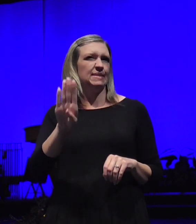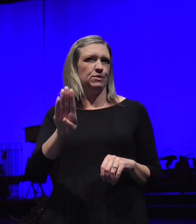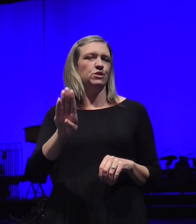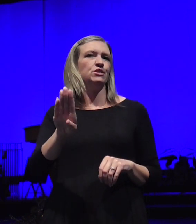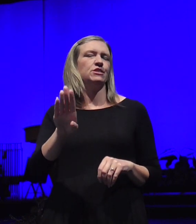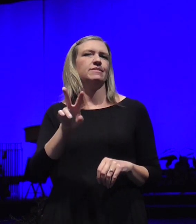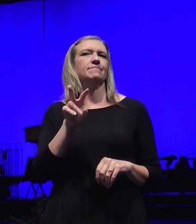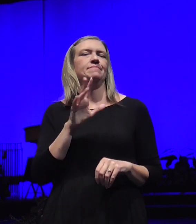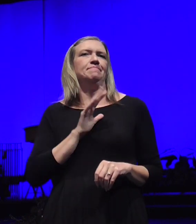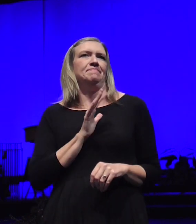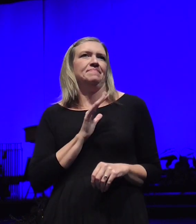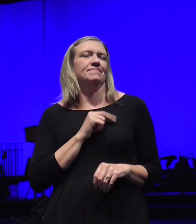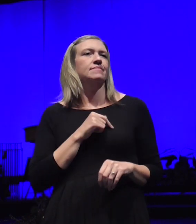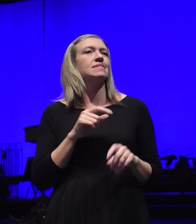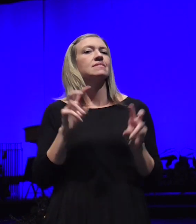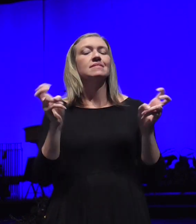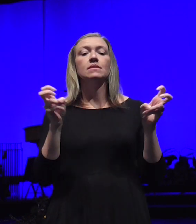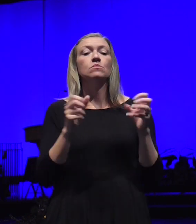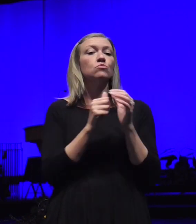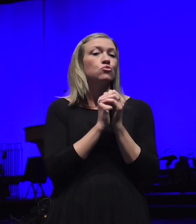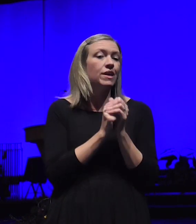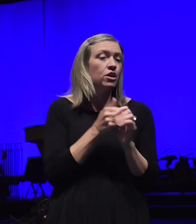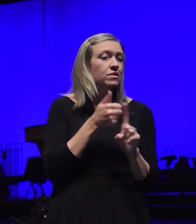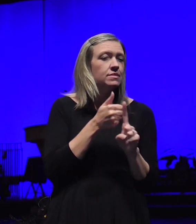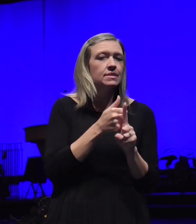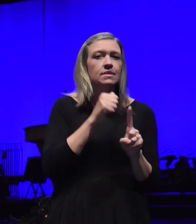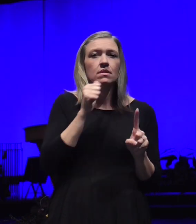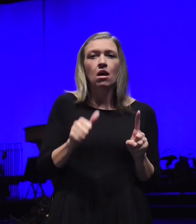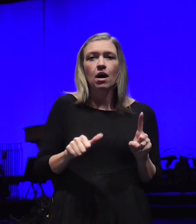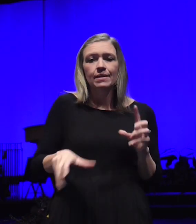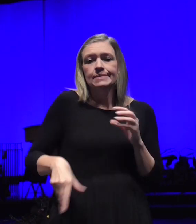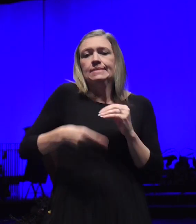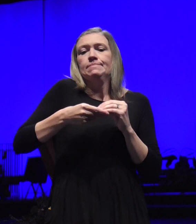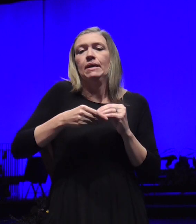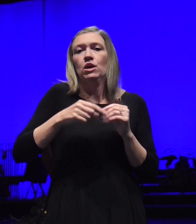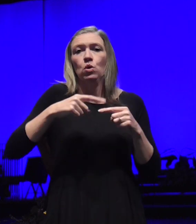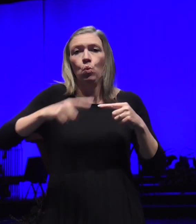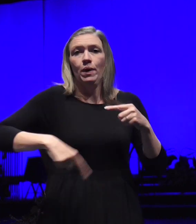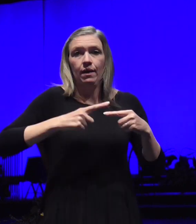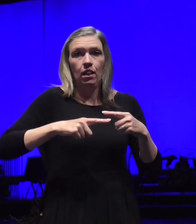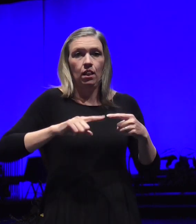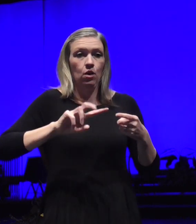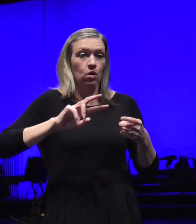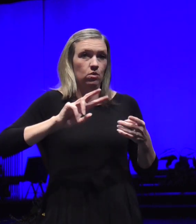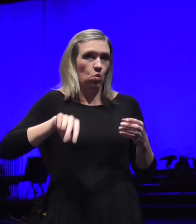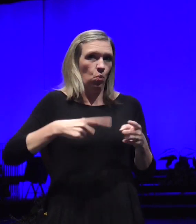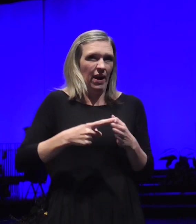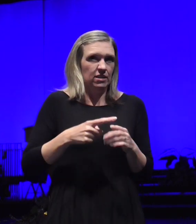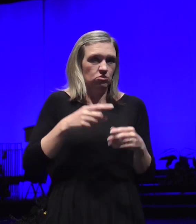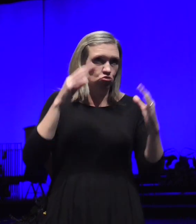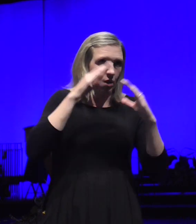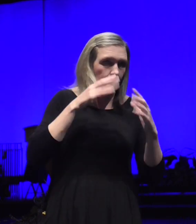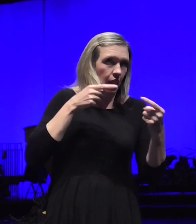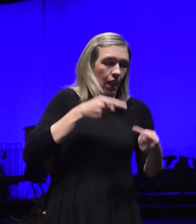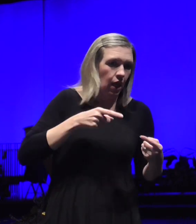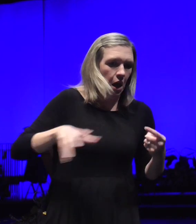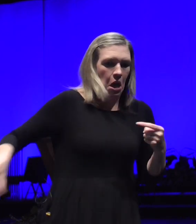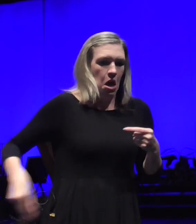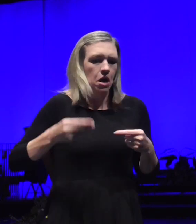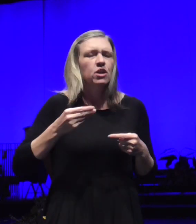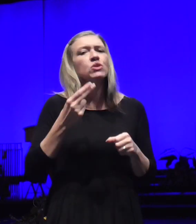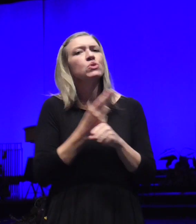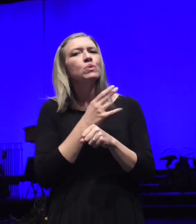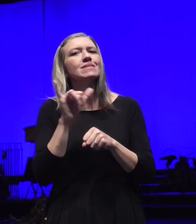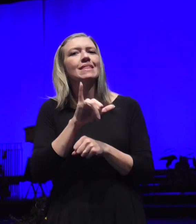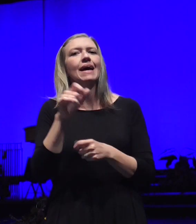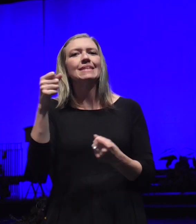this. Prayer is not a spare wheel that you pull out when you are in trouble. Use it as a